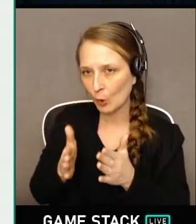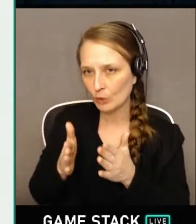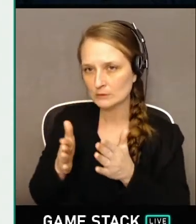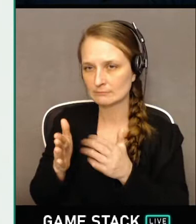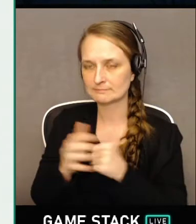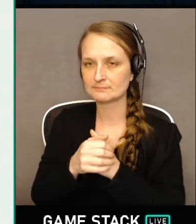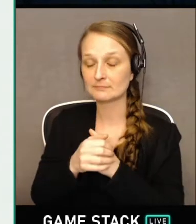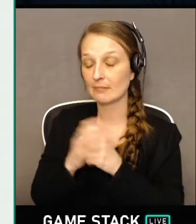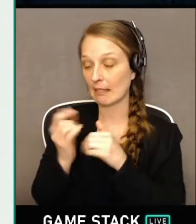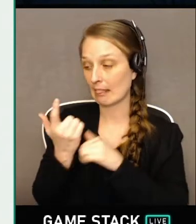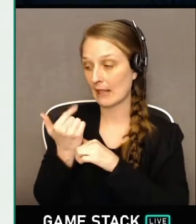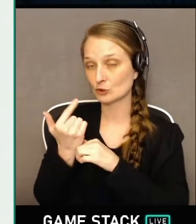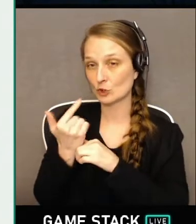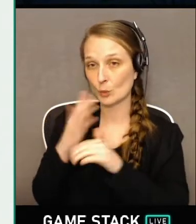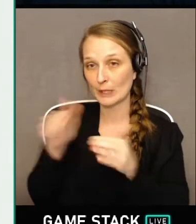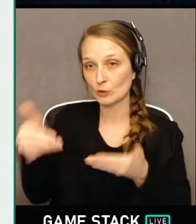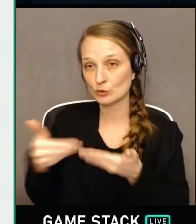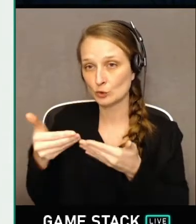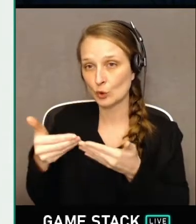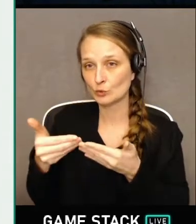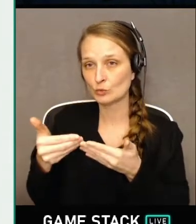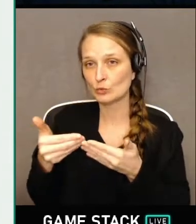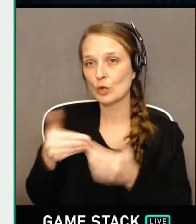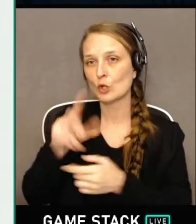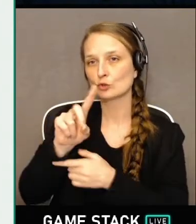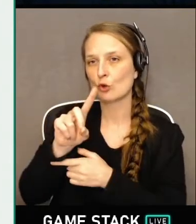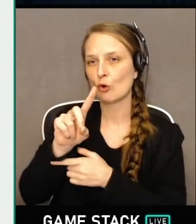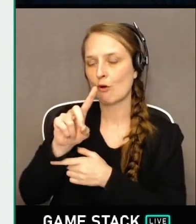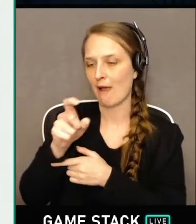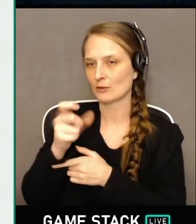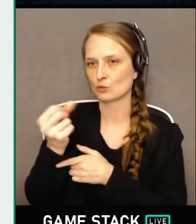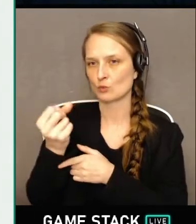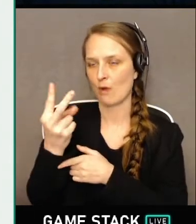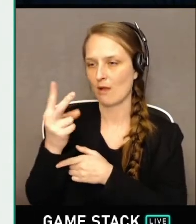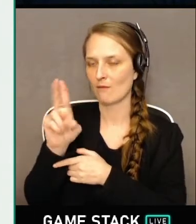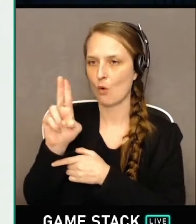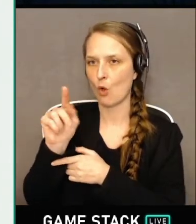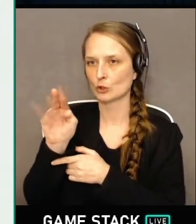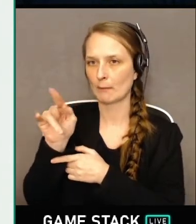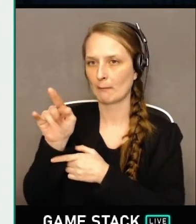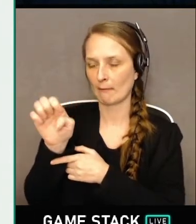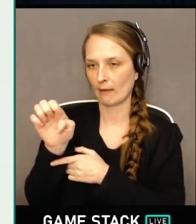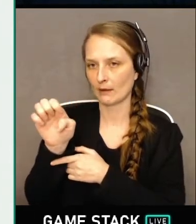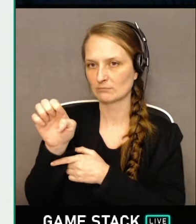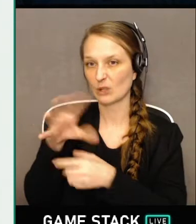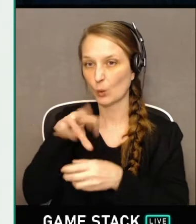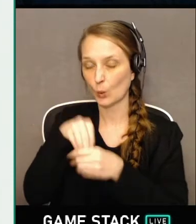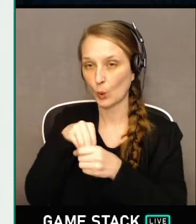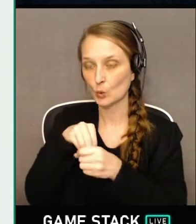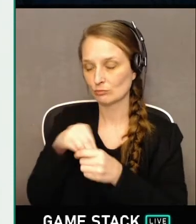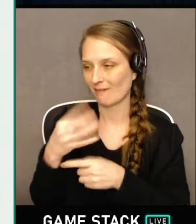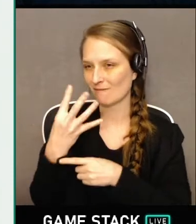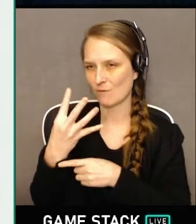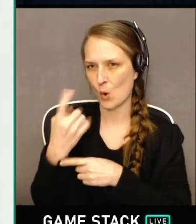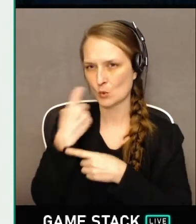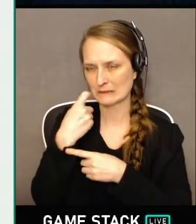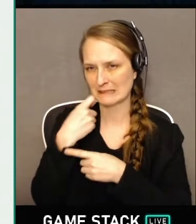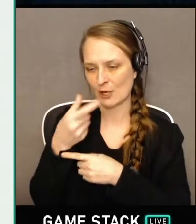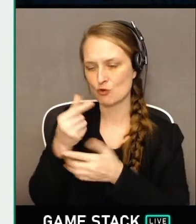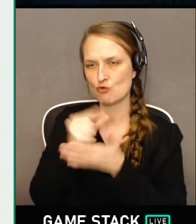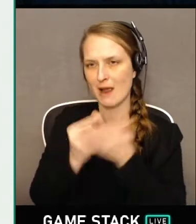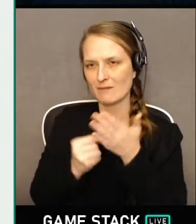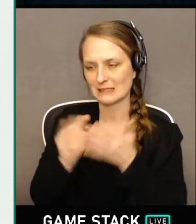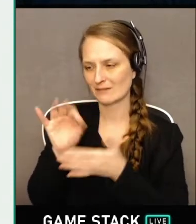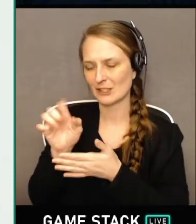Last year, we introduced DirectX 12 Ultimate. DX12 Ultimate includes 4 latest graphics features that